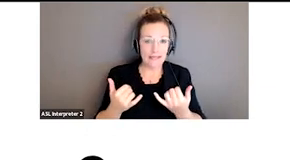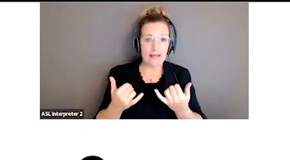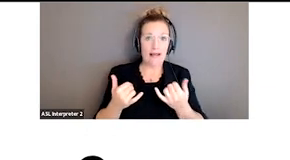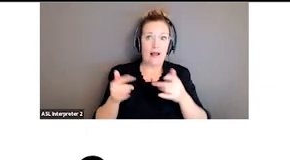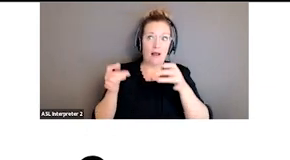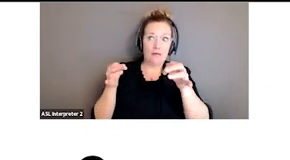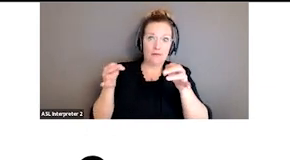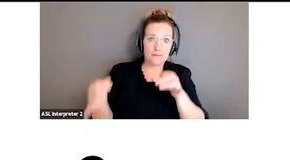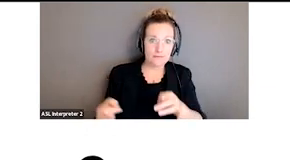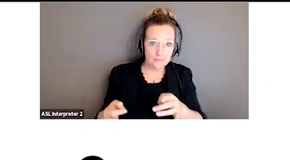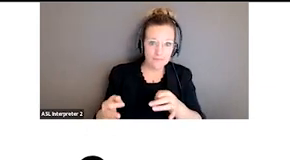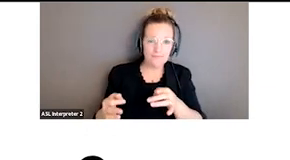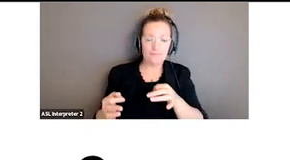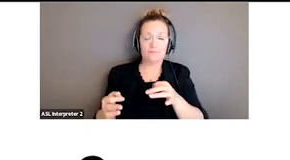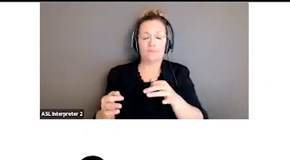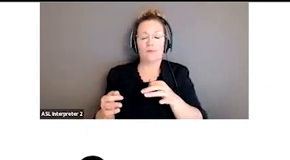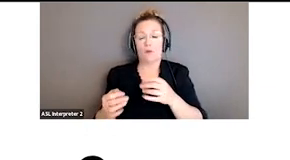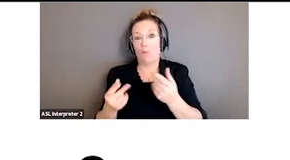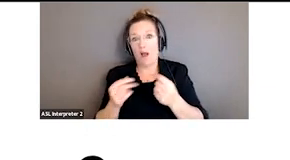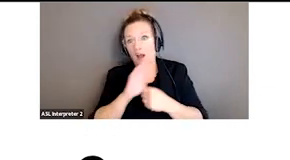you what